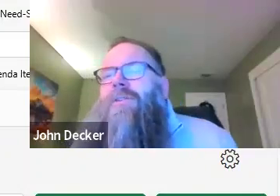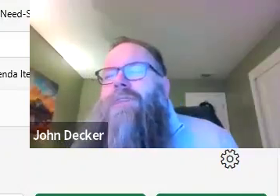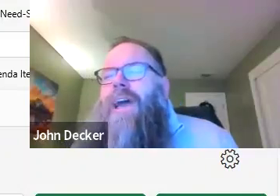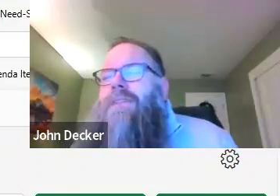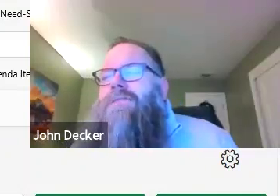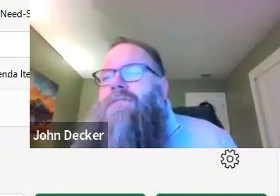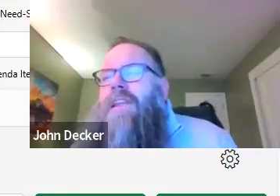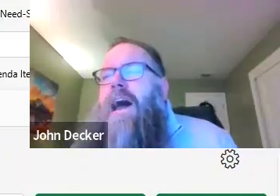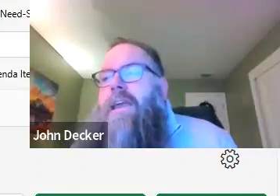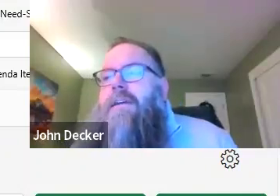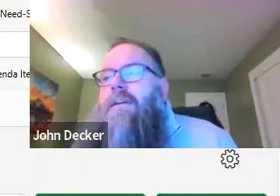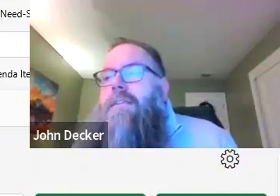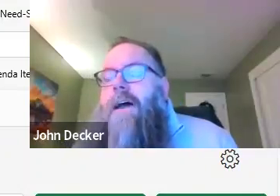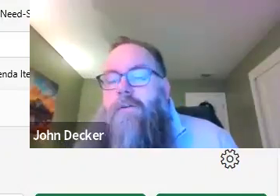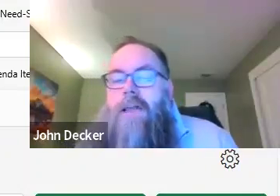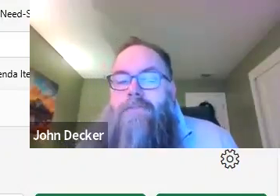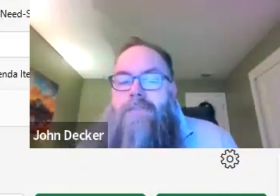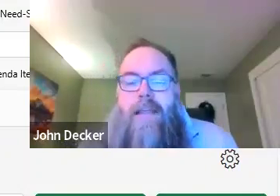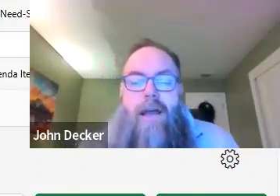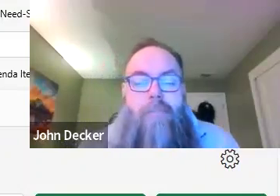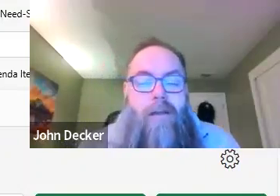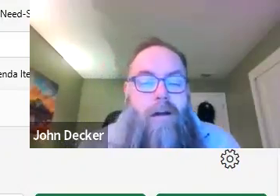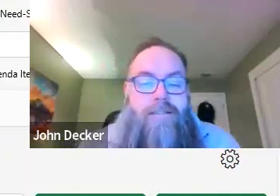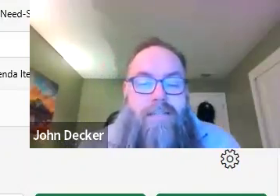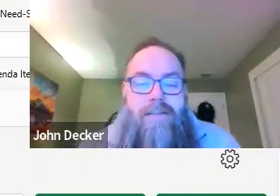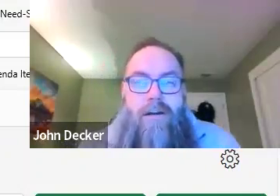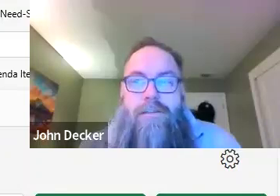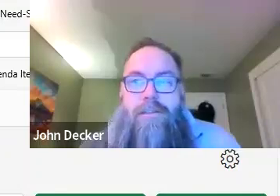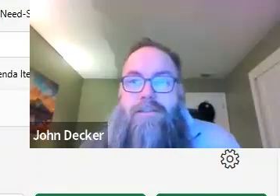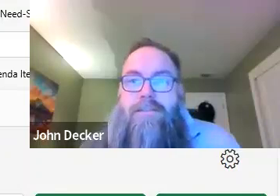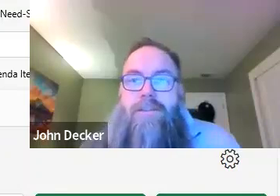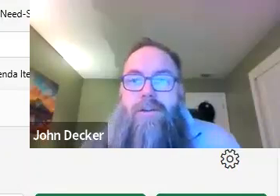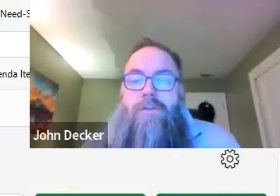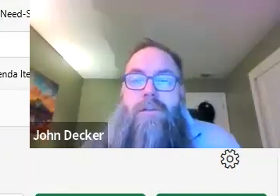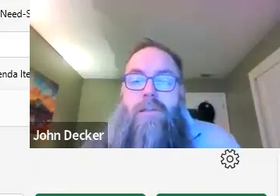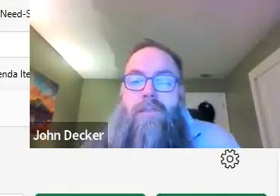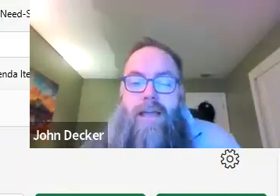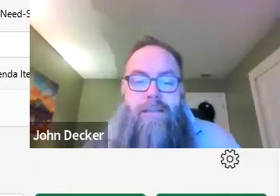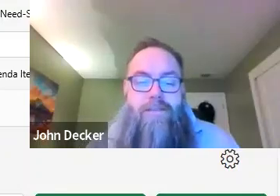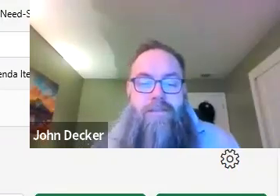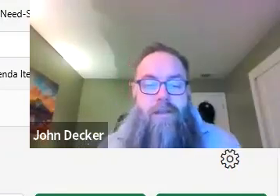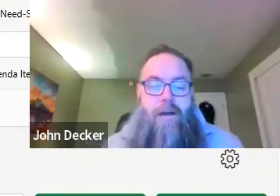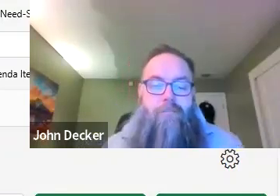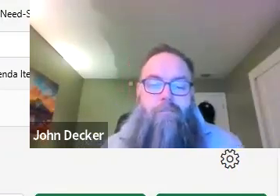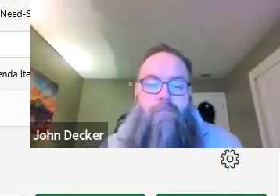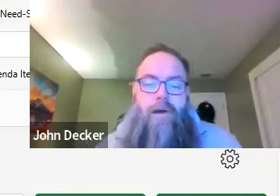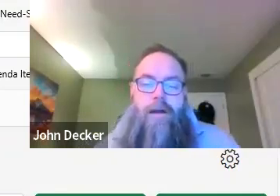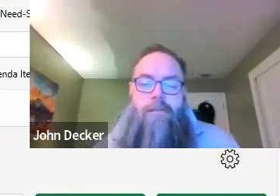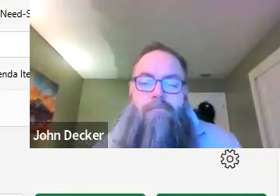Bay only had 59 that were left that had not been contacted on the list. So that